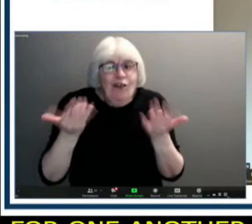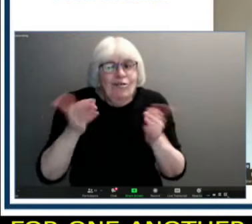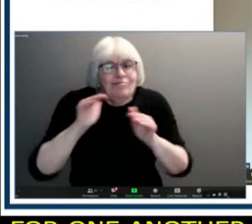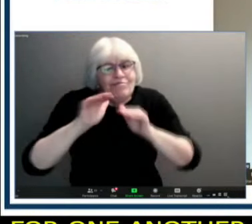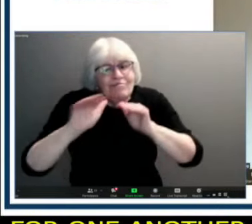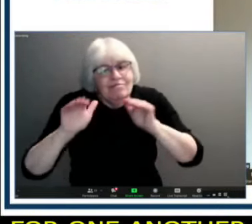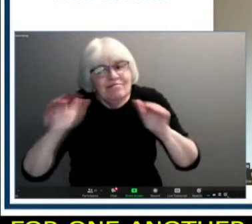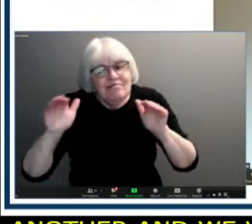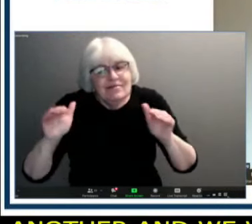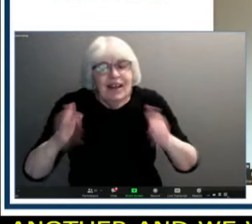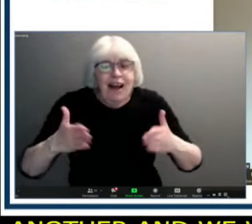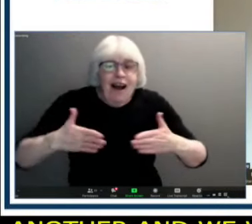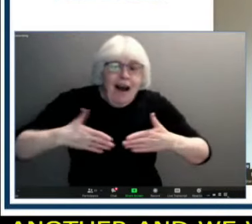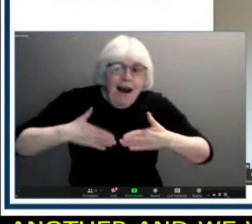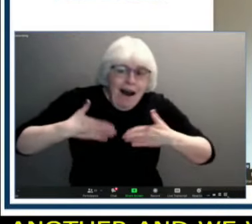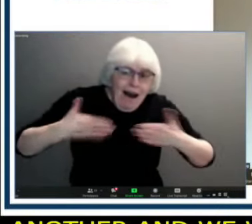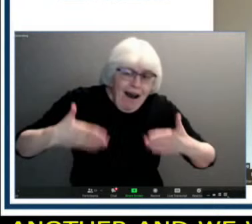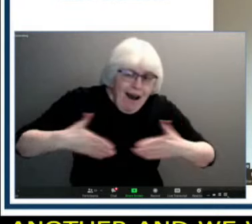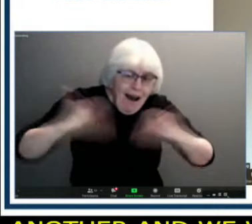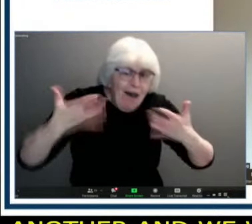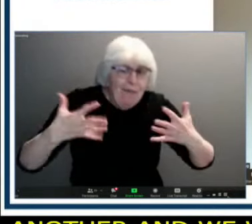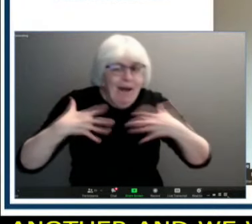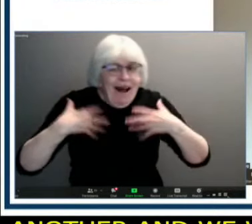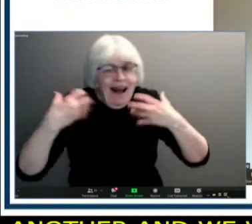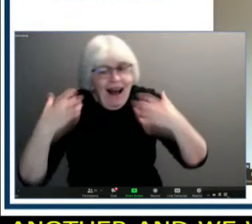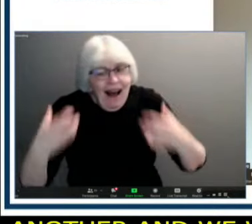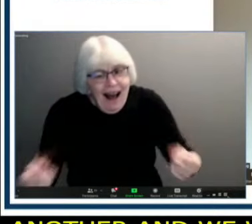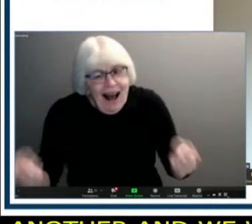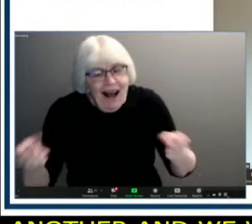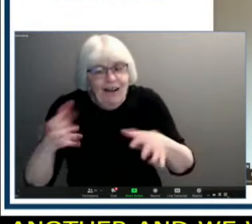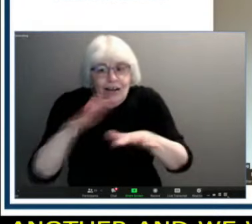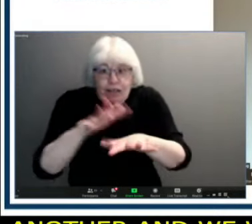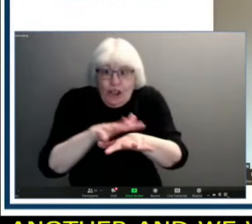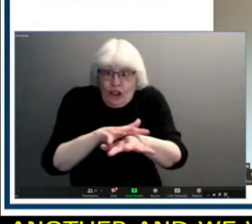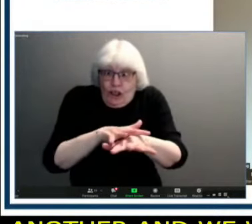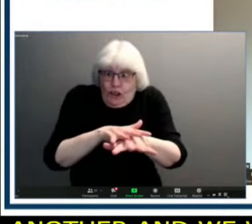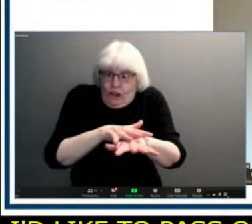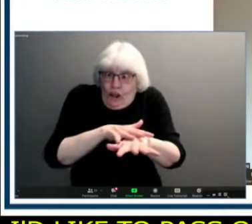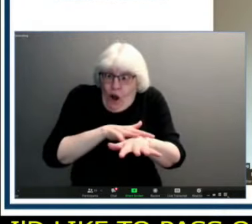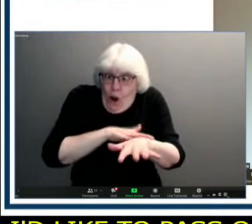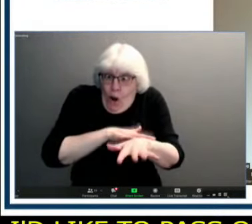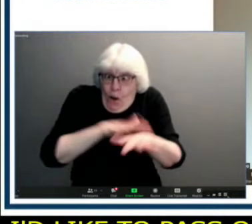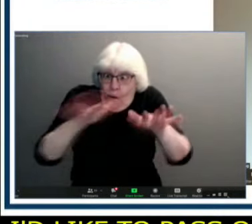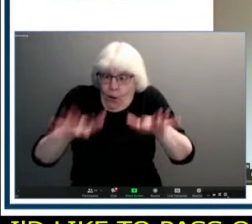happy, healthy, and slow holiday season. Back to you, Marla.